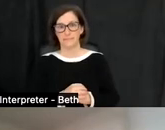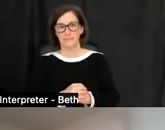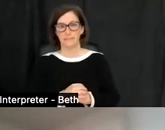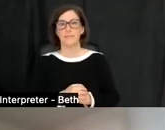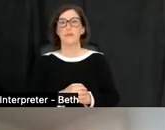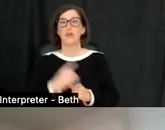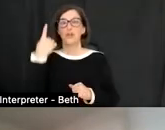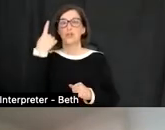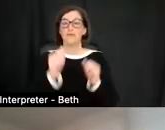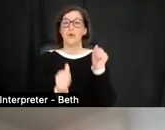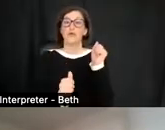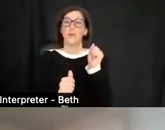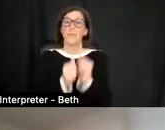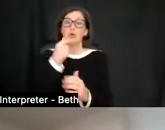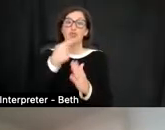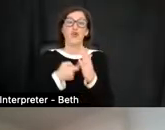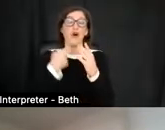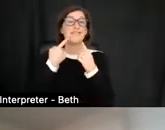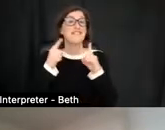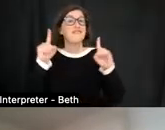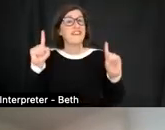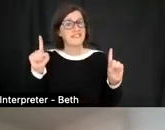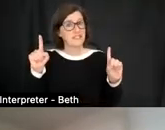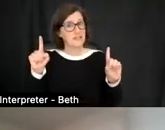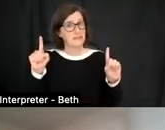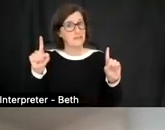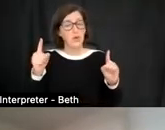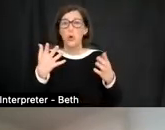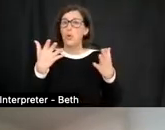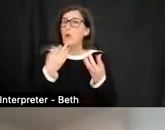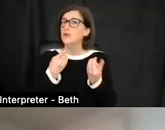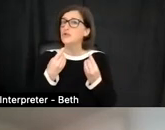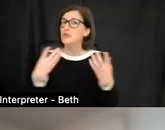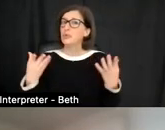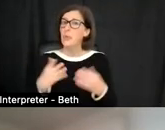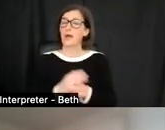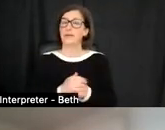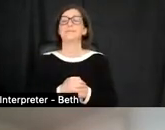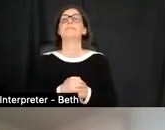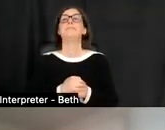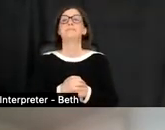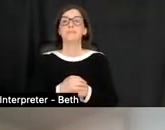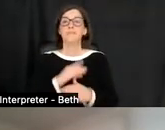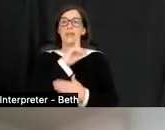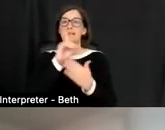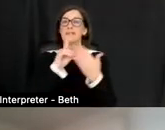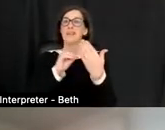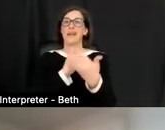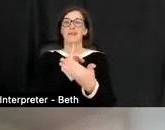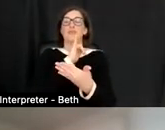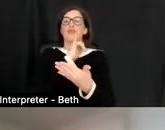the most cost effective, we want to design our